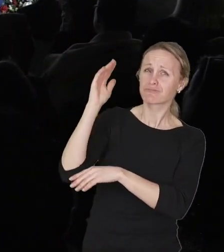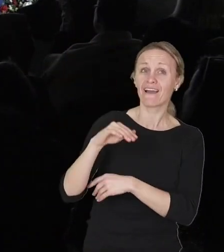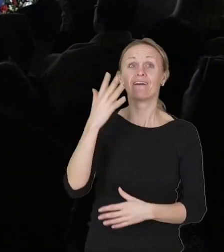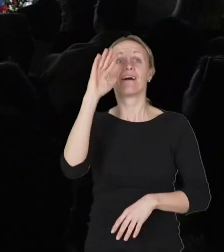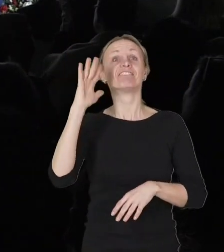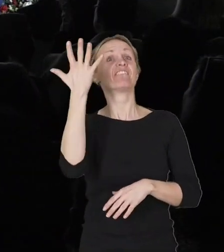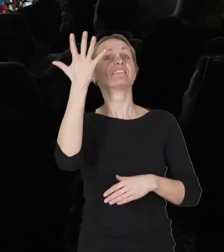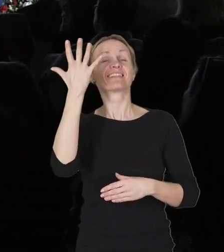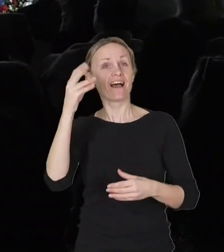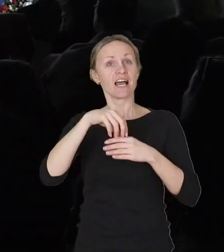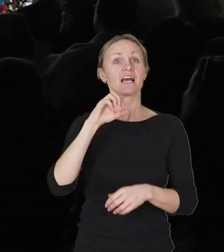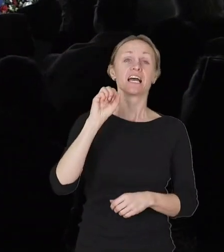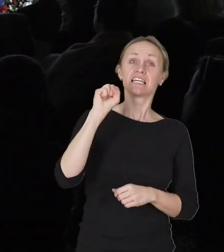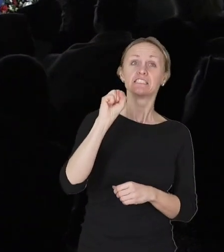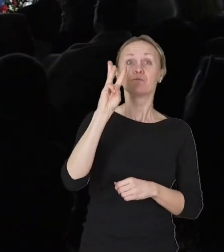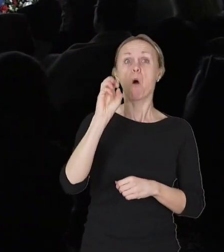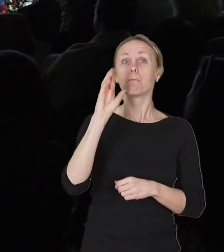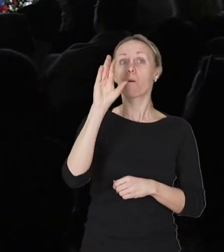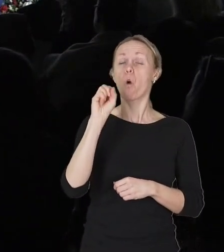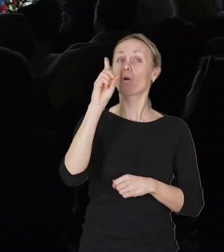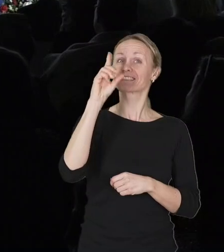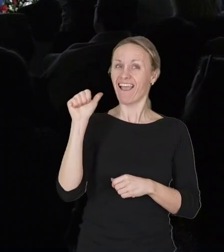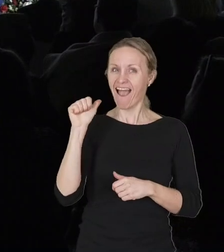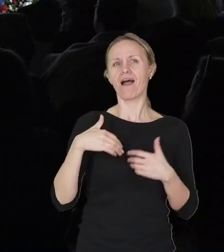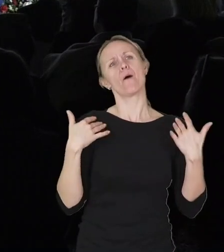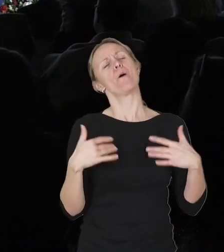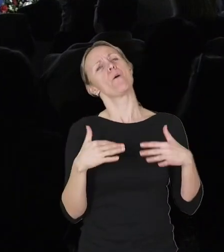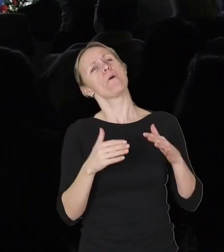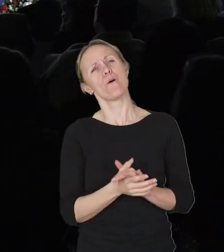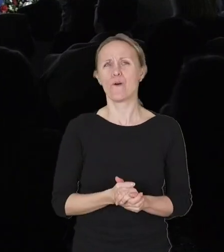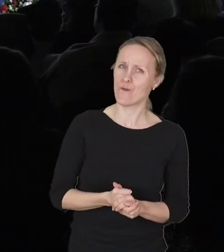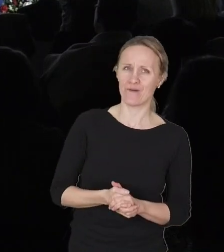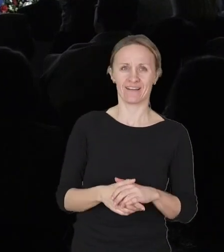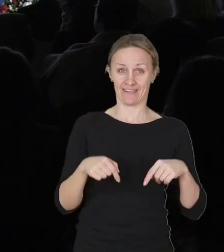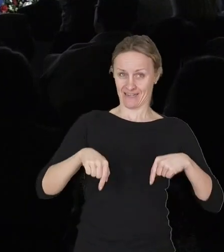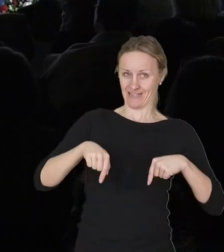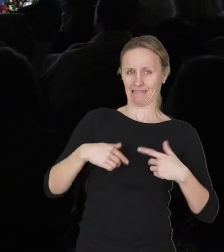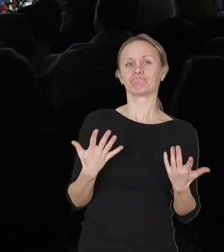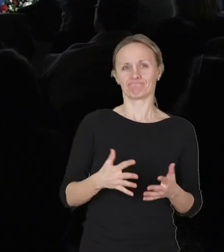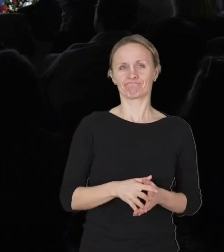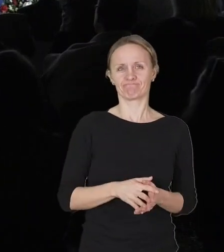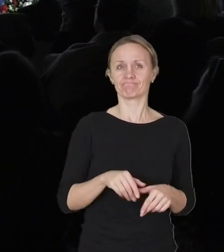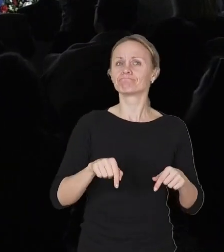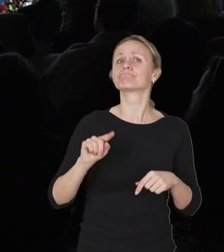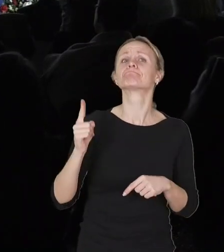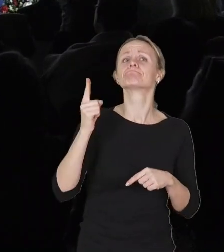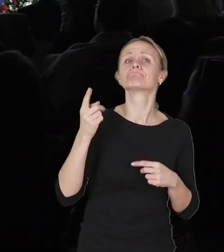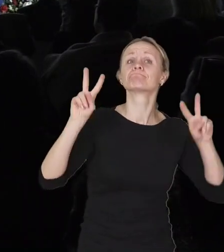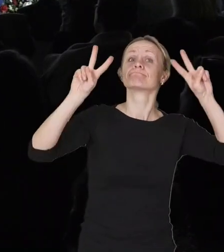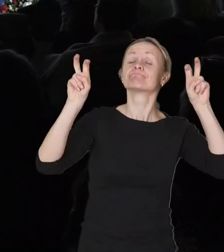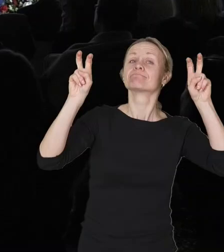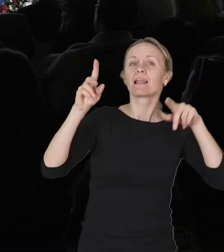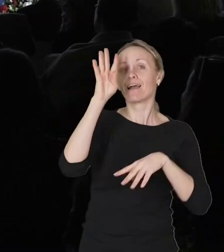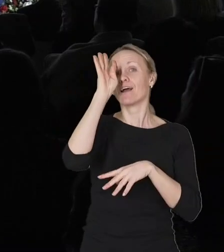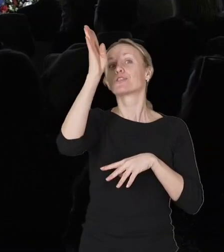to remember in the context of innovation and research, because maybe if we would find this as a logo for the